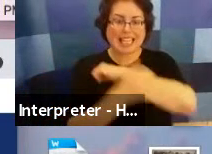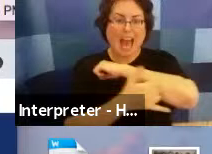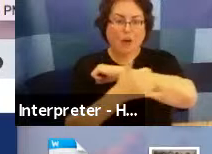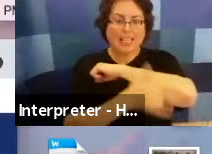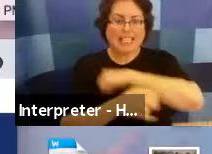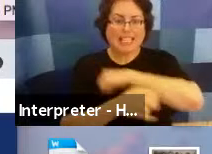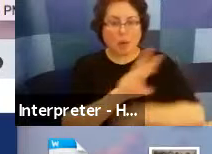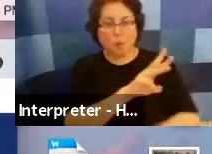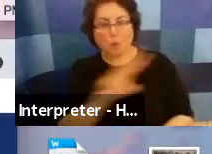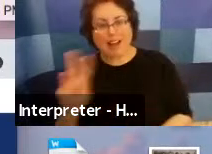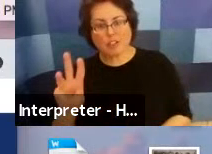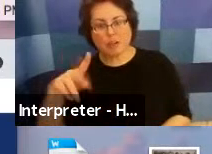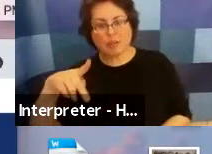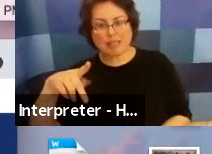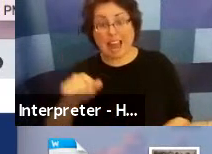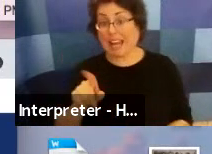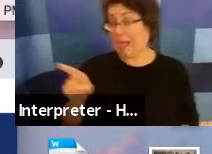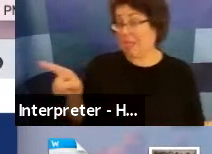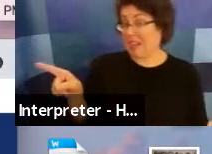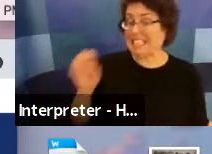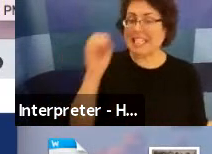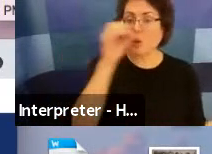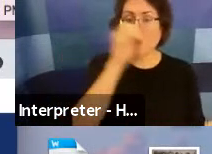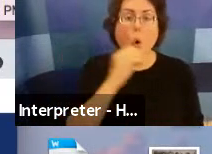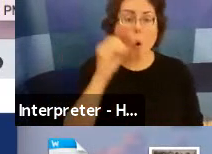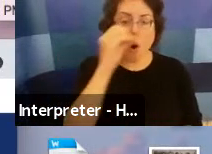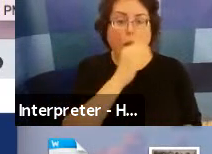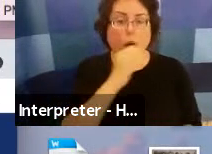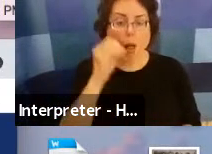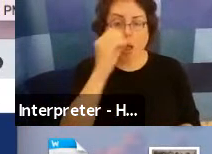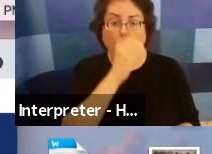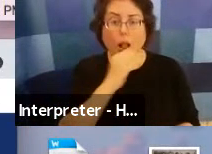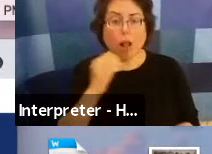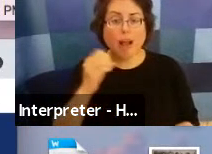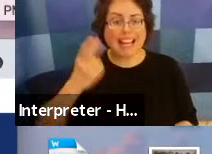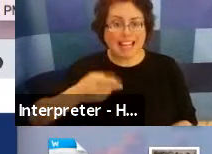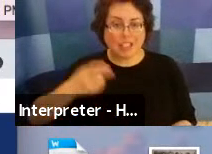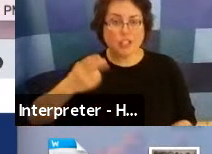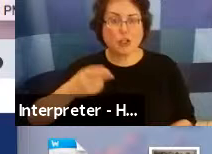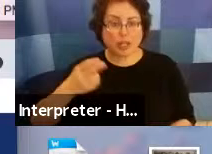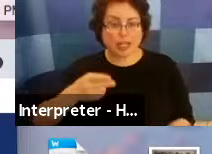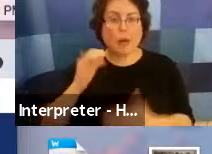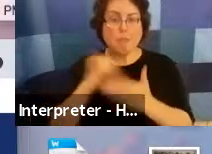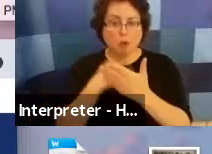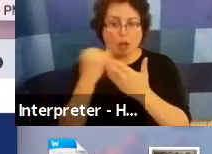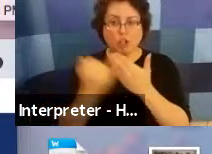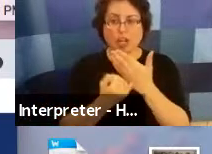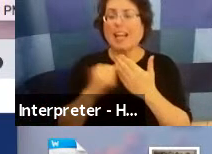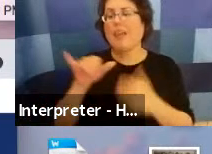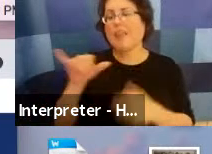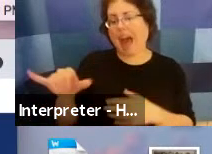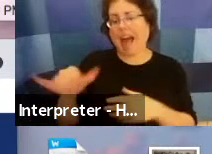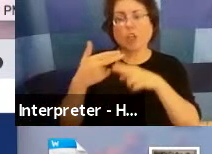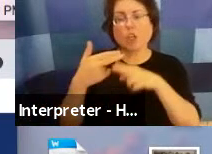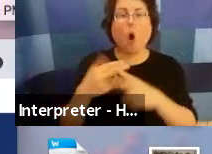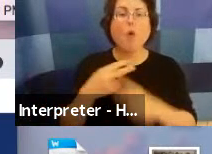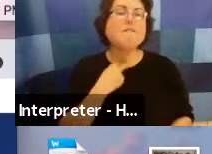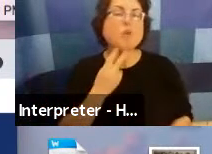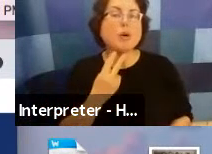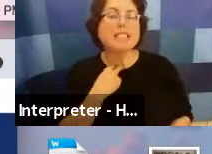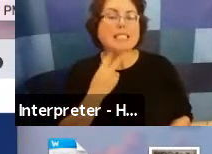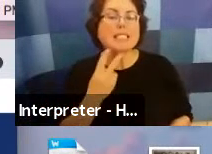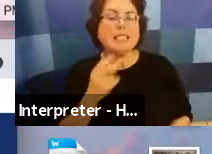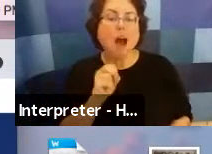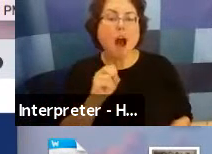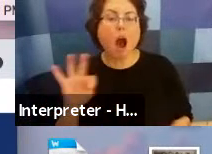histories. This is an example here of the featured project. Our oral history project is called Voices of Change. And